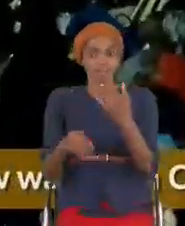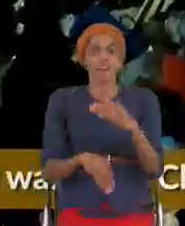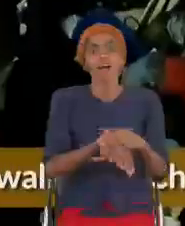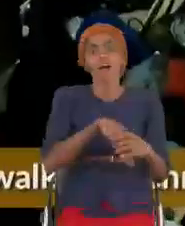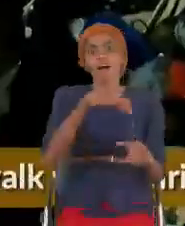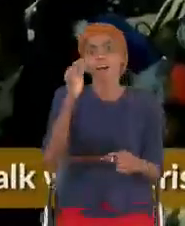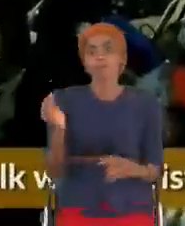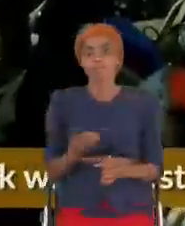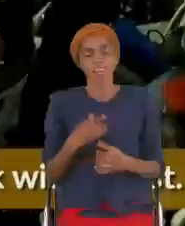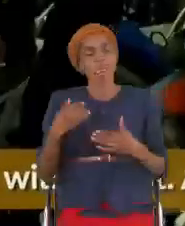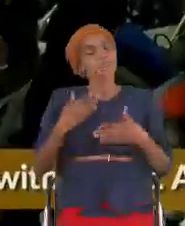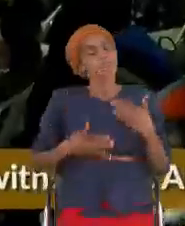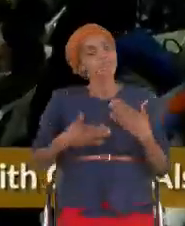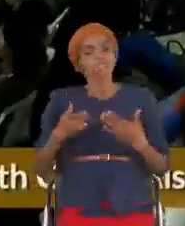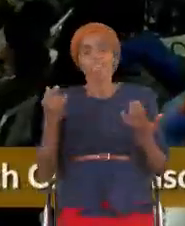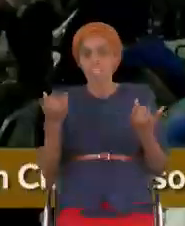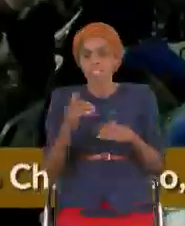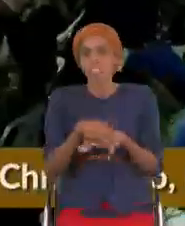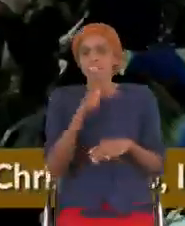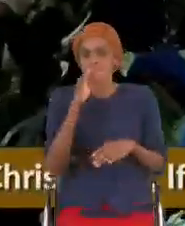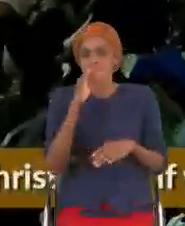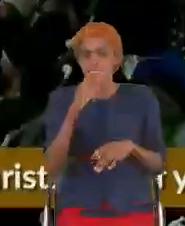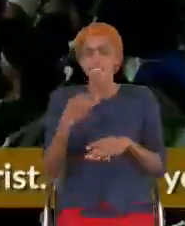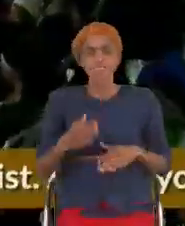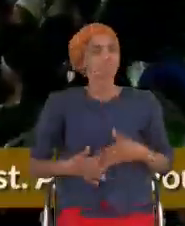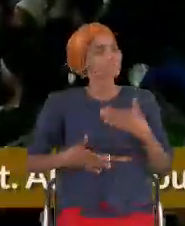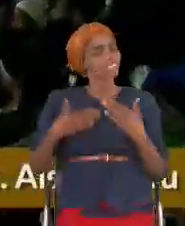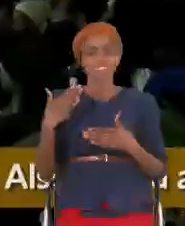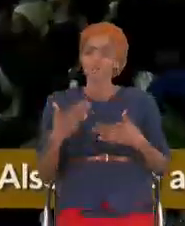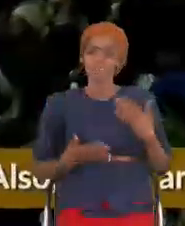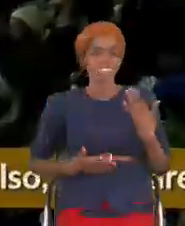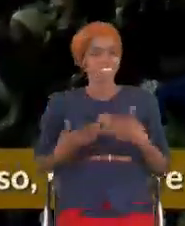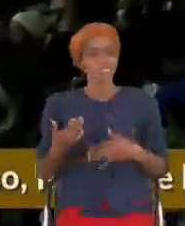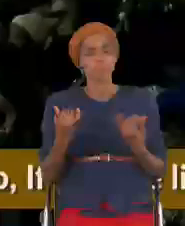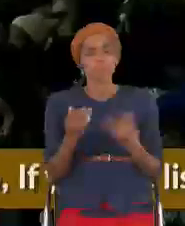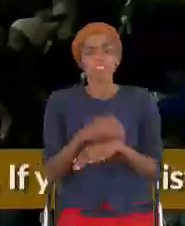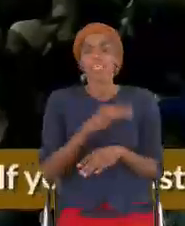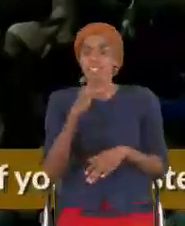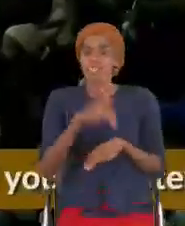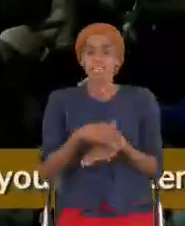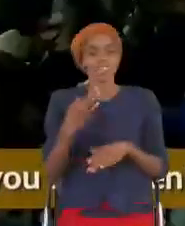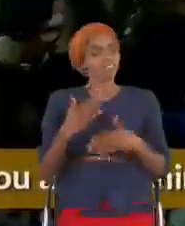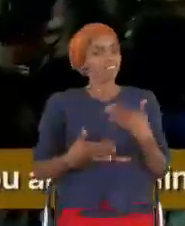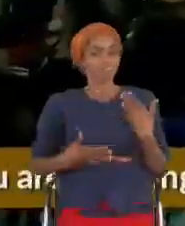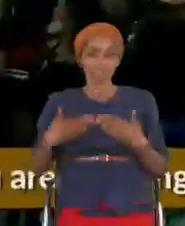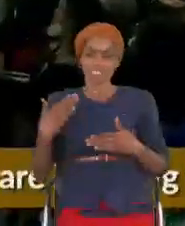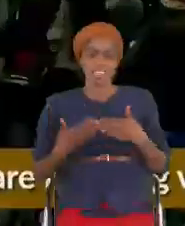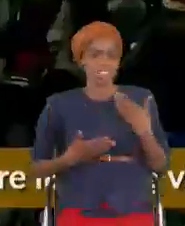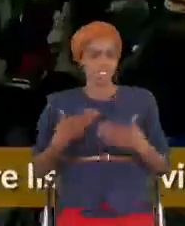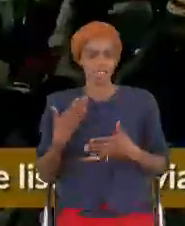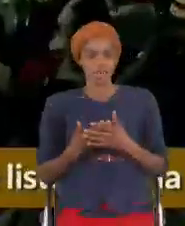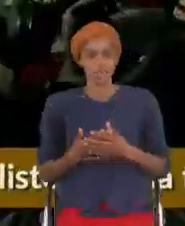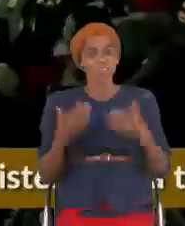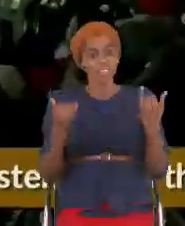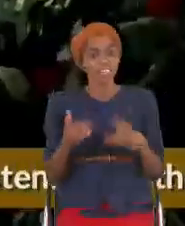joy here tonight. Tonight is a night of jubilation. I say tonight is a night of jubilation.